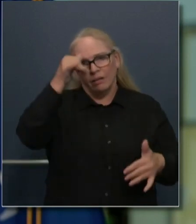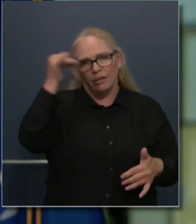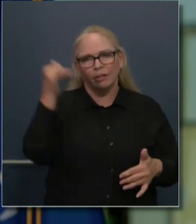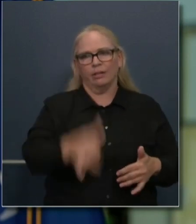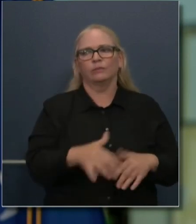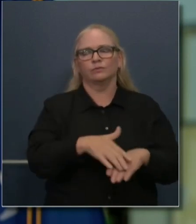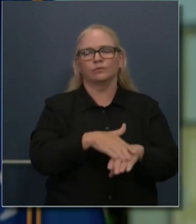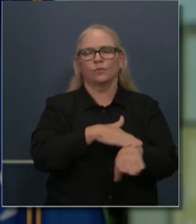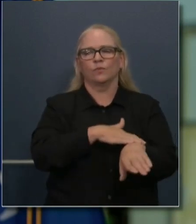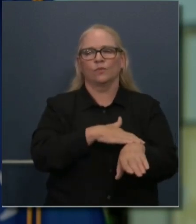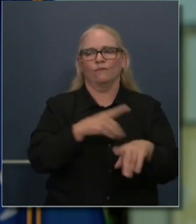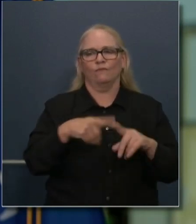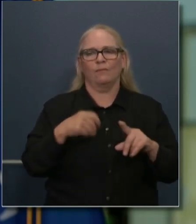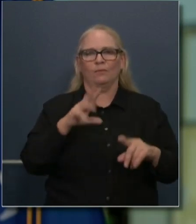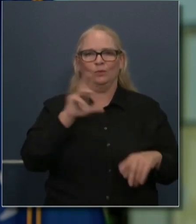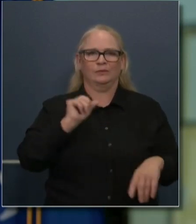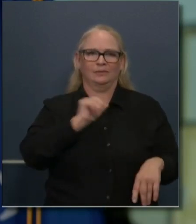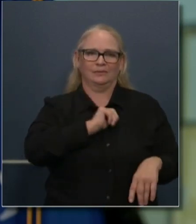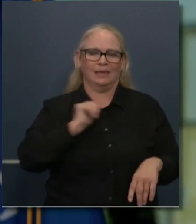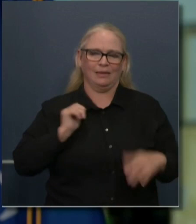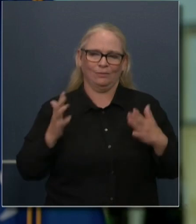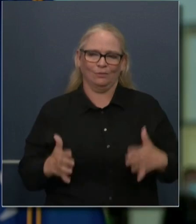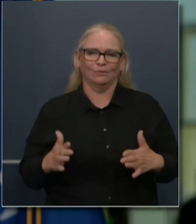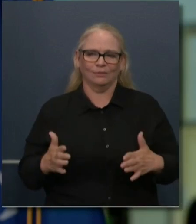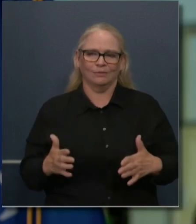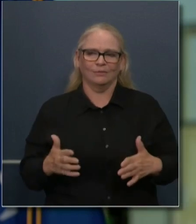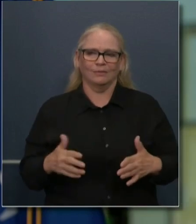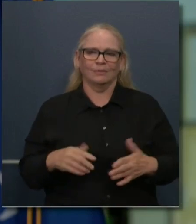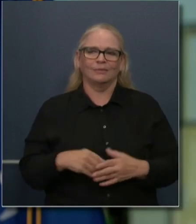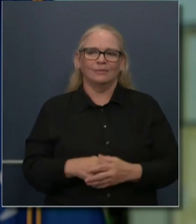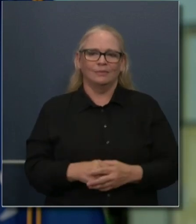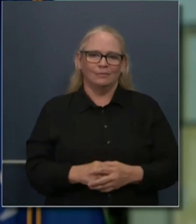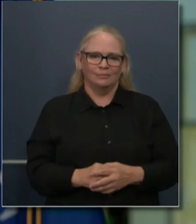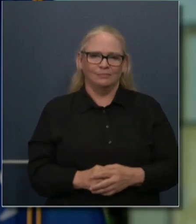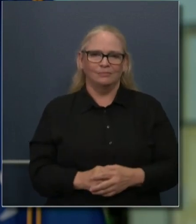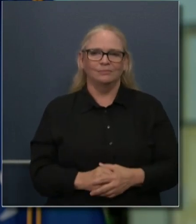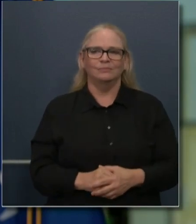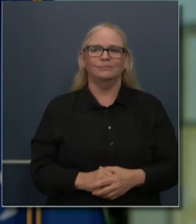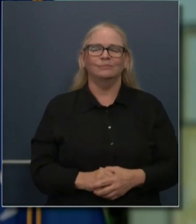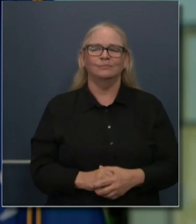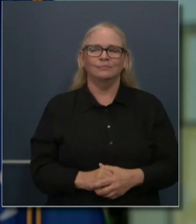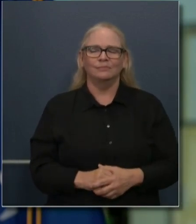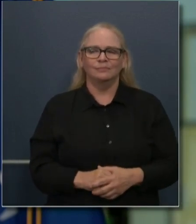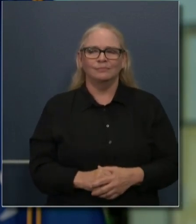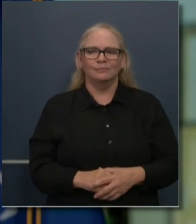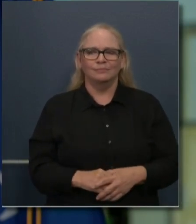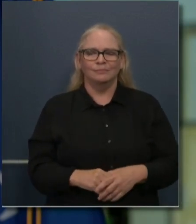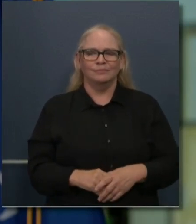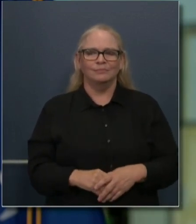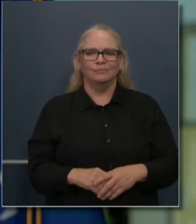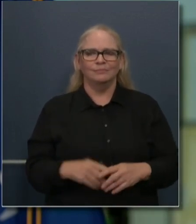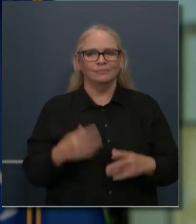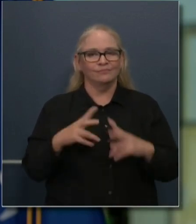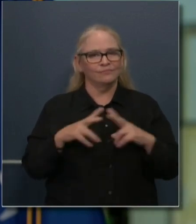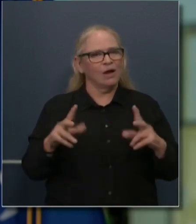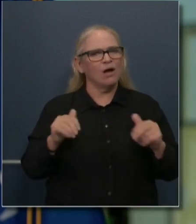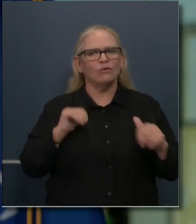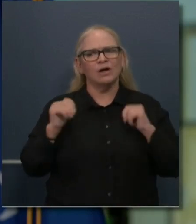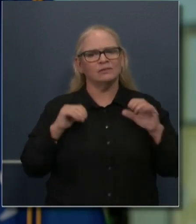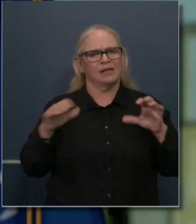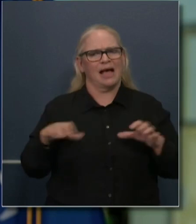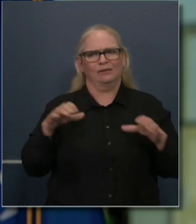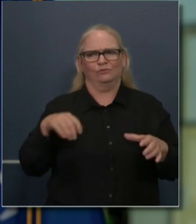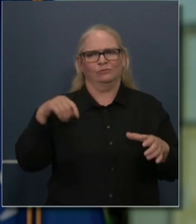Senate and the aggressive, contrasted by the aggressive actions taken